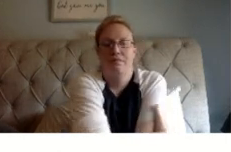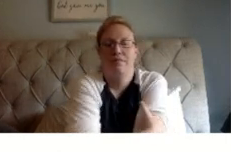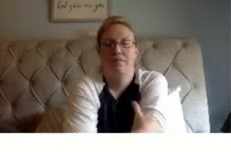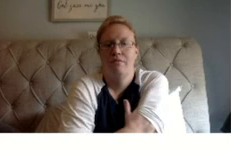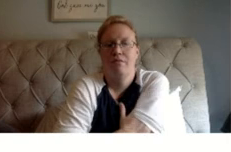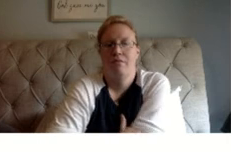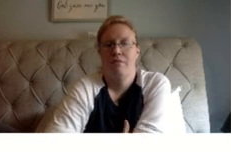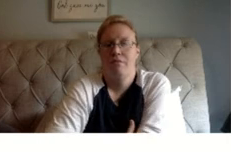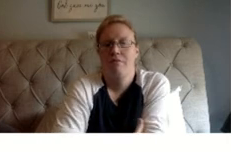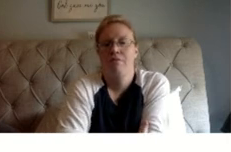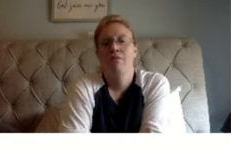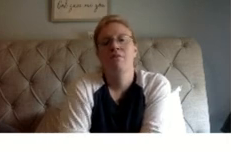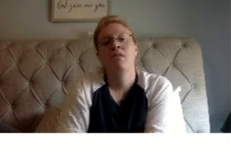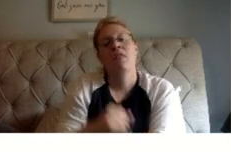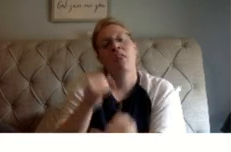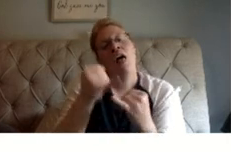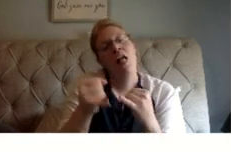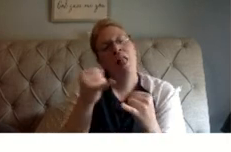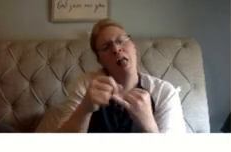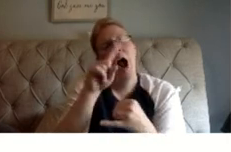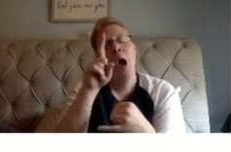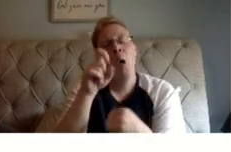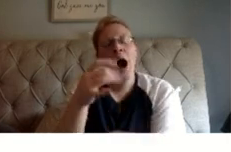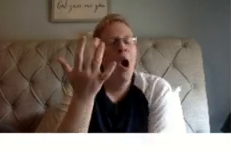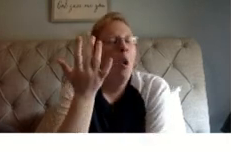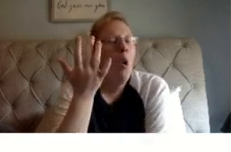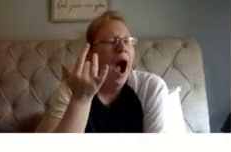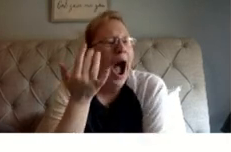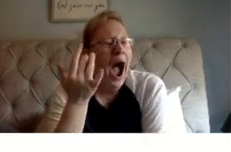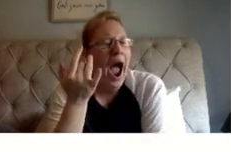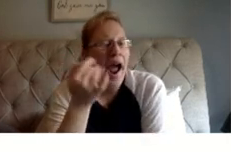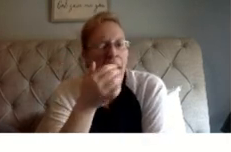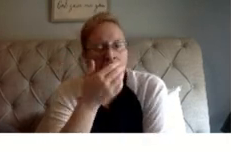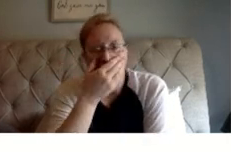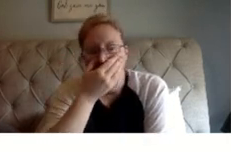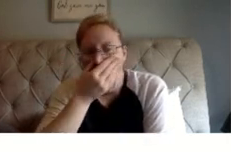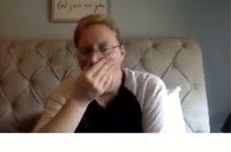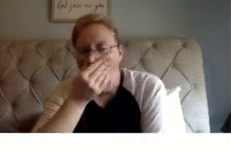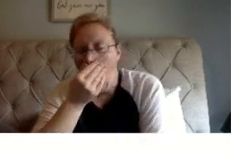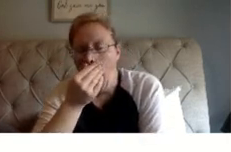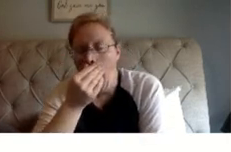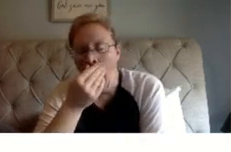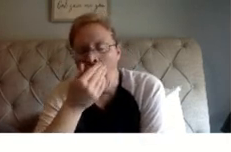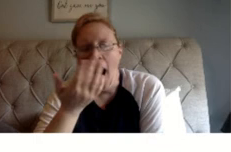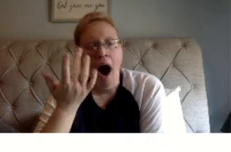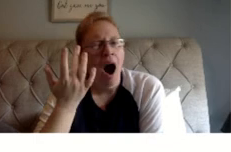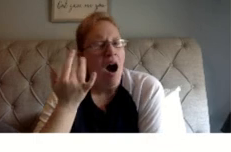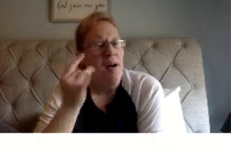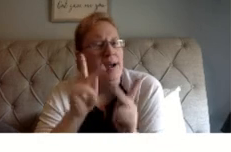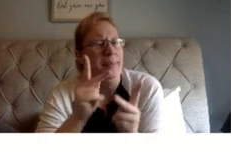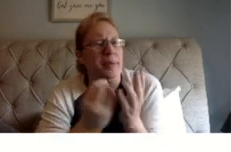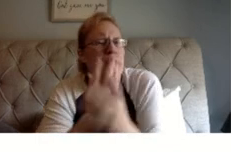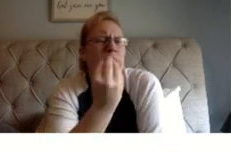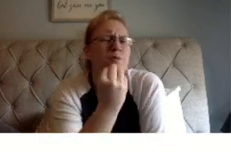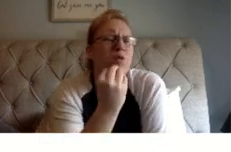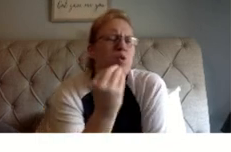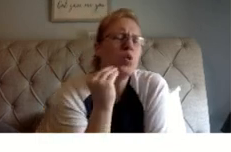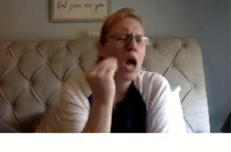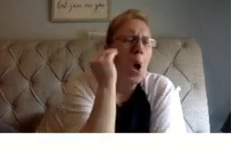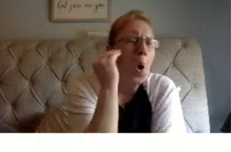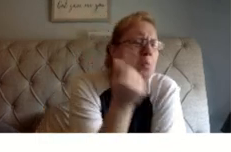Okay? All right, and our last question is why? Why are people growing food at home? Who